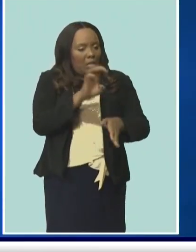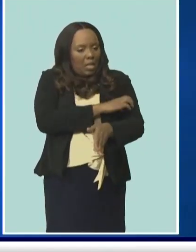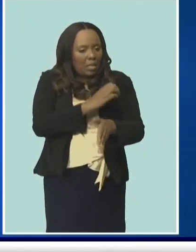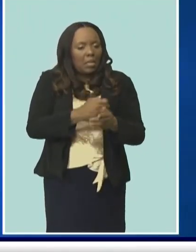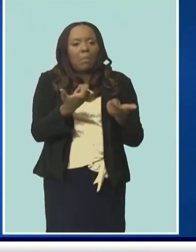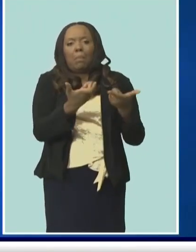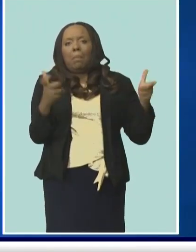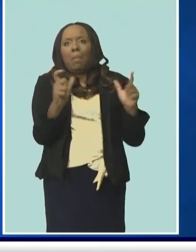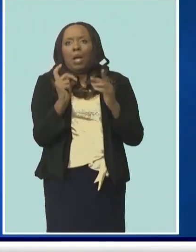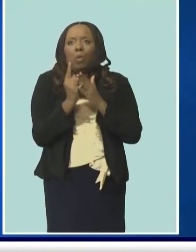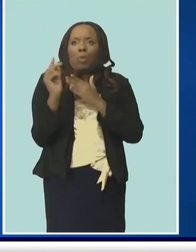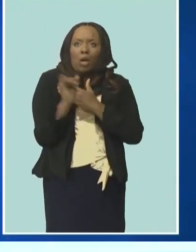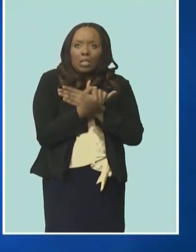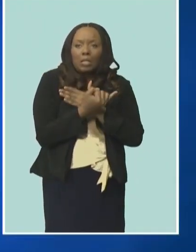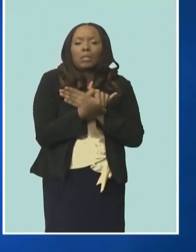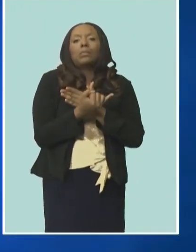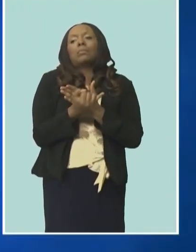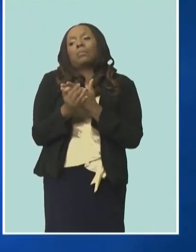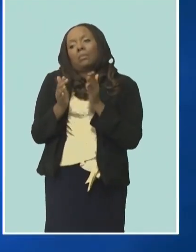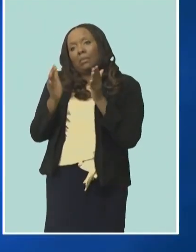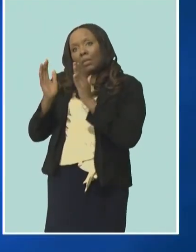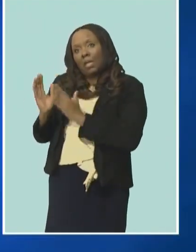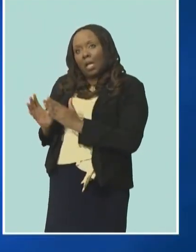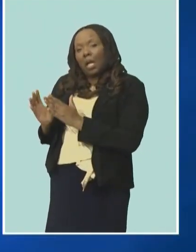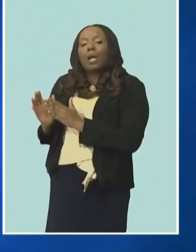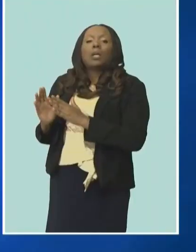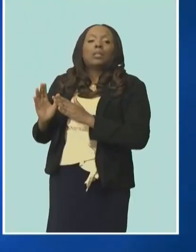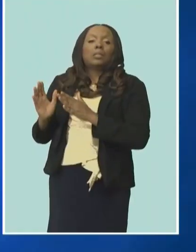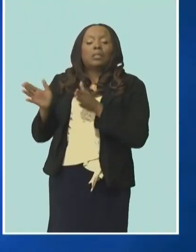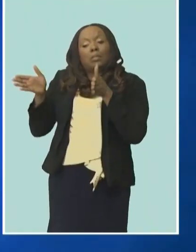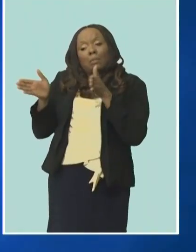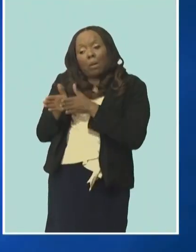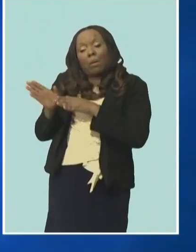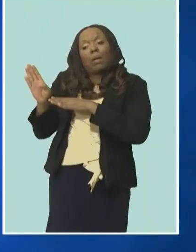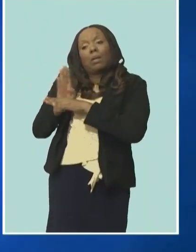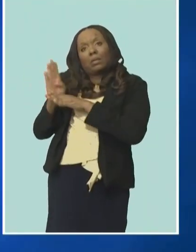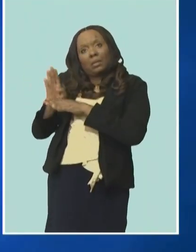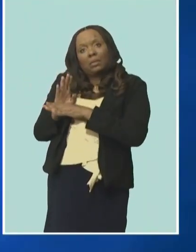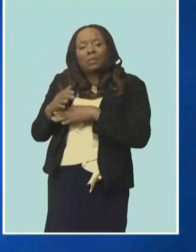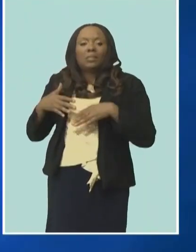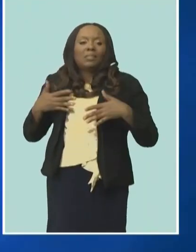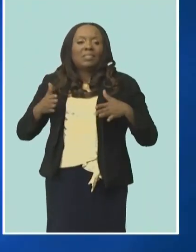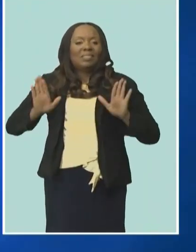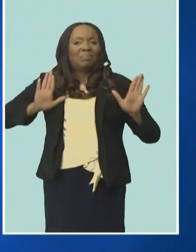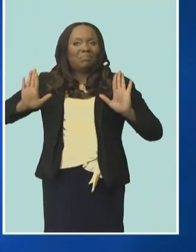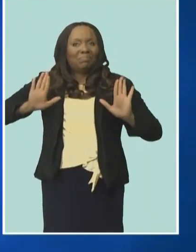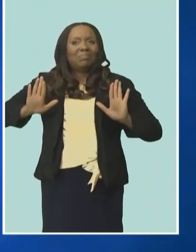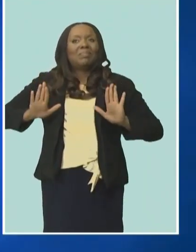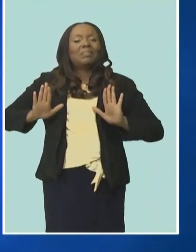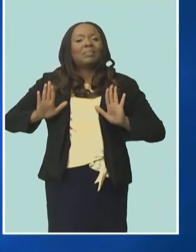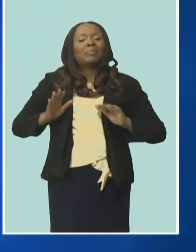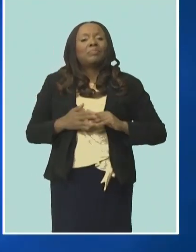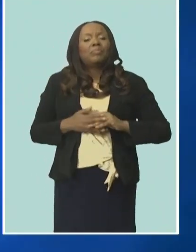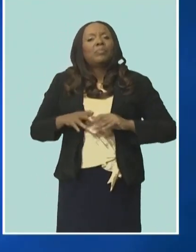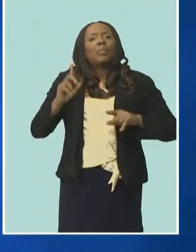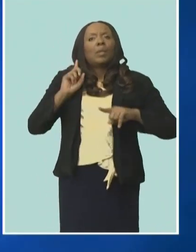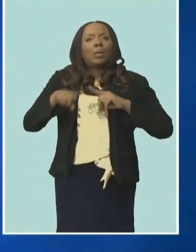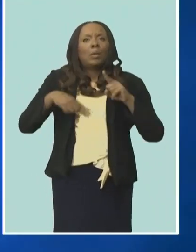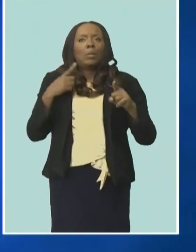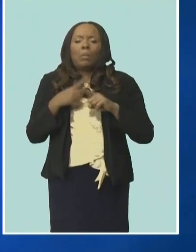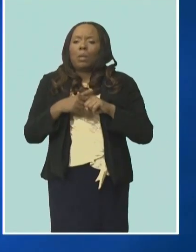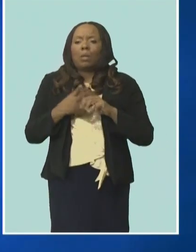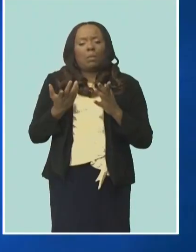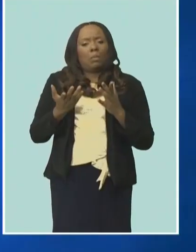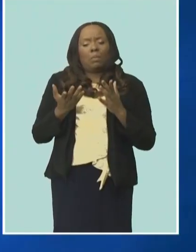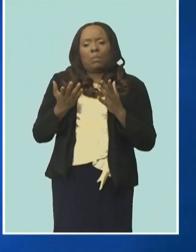capital-intensive projects on the one hand, and you have business, including the small businesses, on the other hand. And when we do transaction